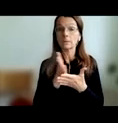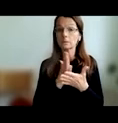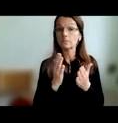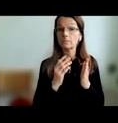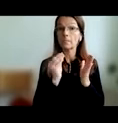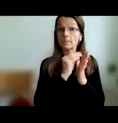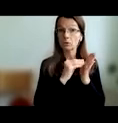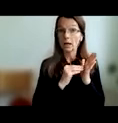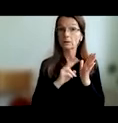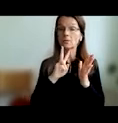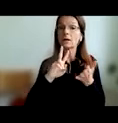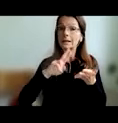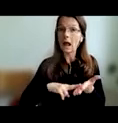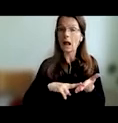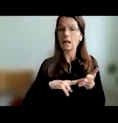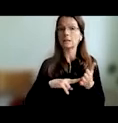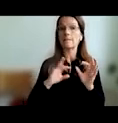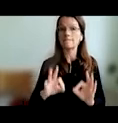is the